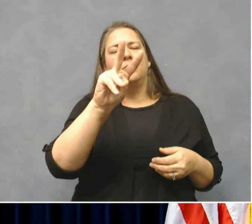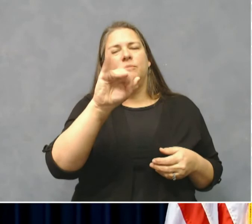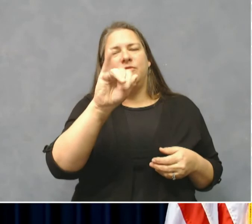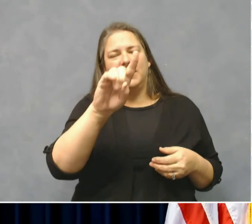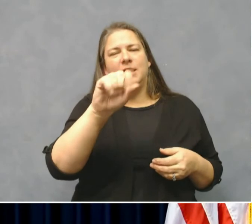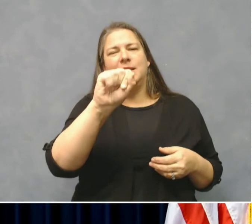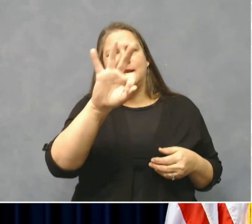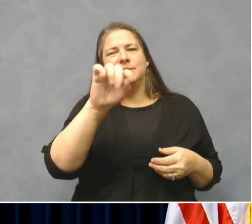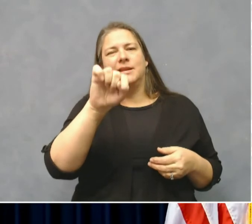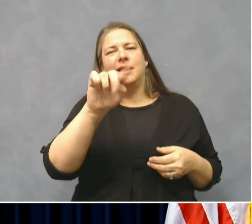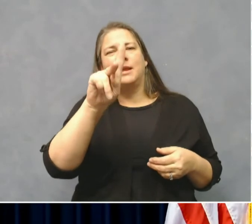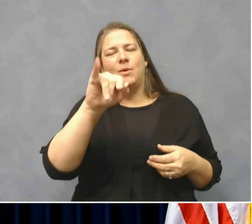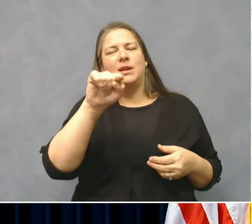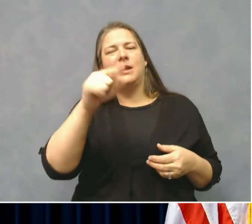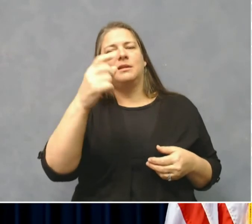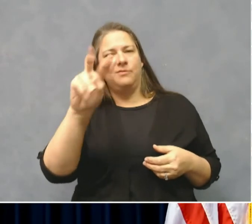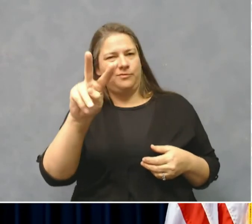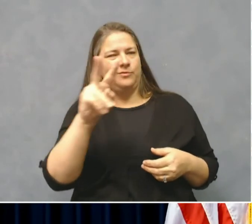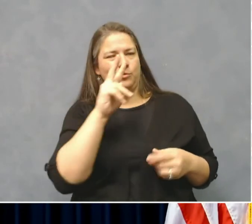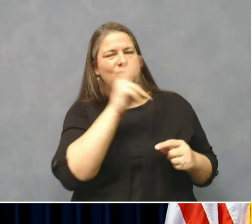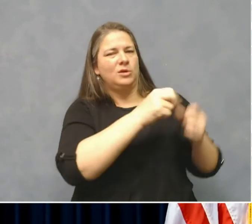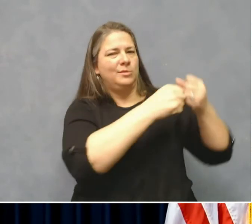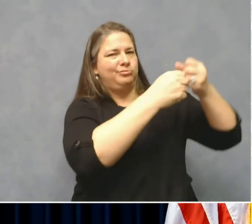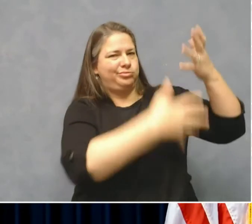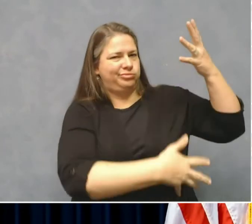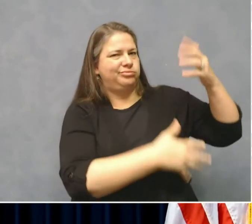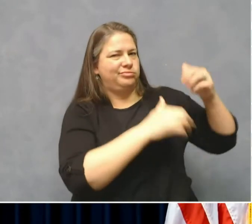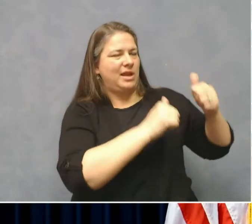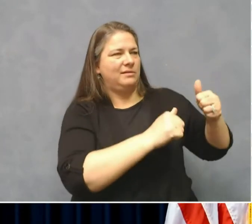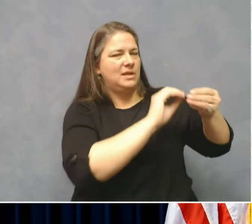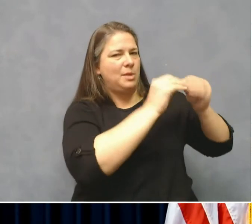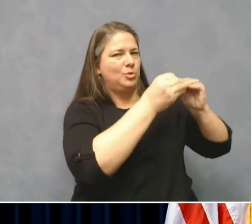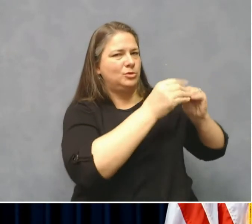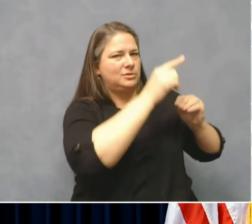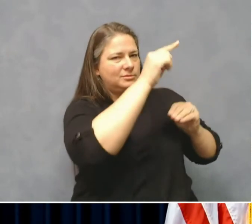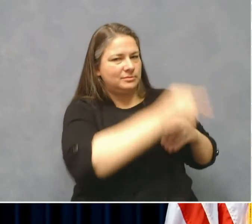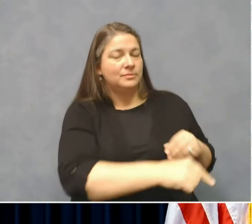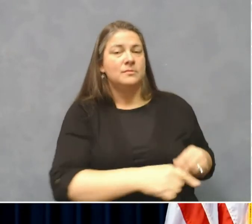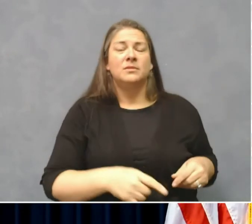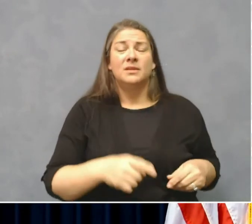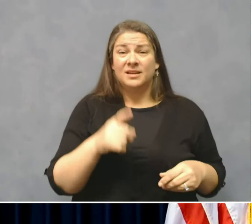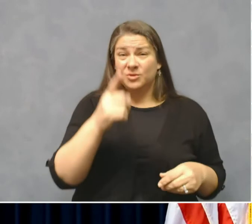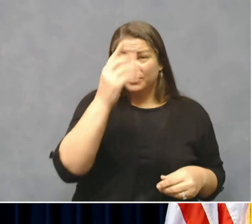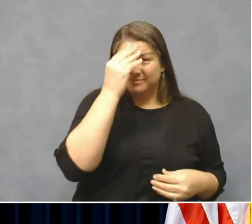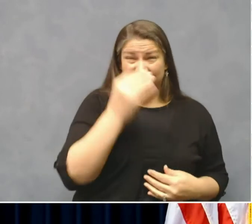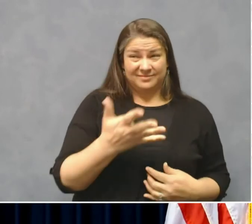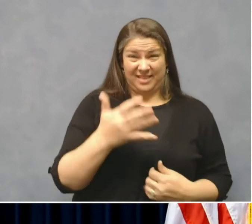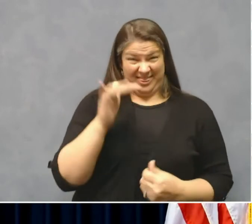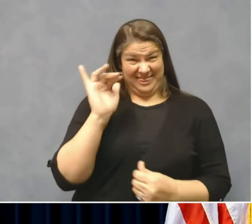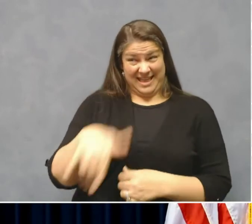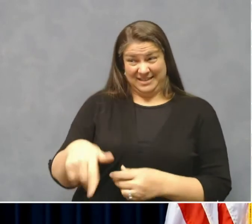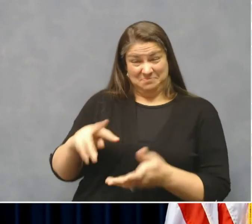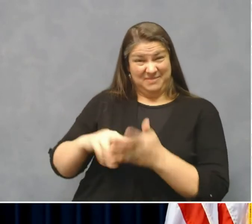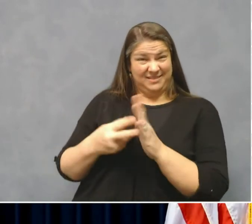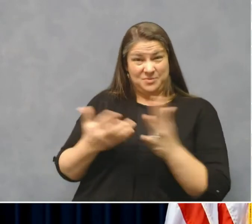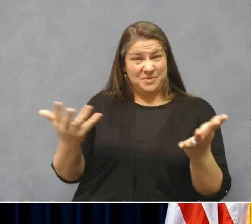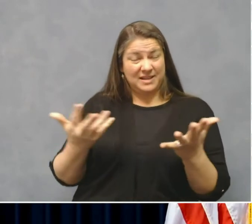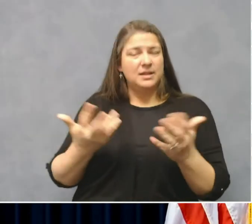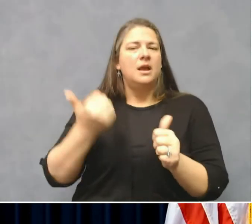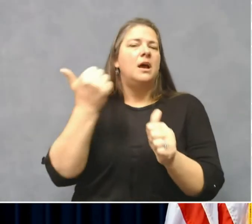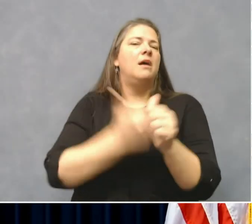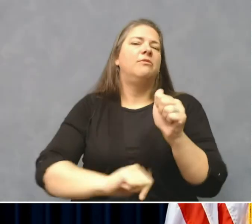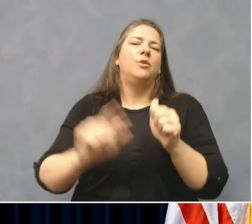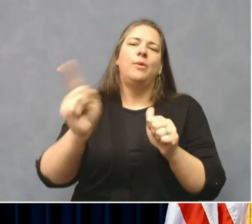kycovid19.ky.gov. Again, what that should tell us is it is everywhere. An uncontrolled spread, and at these levels